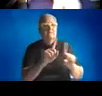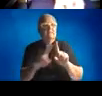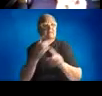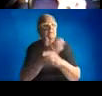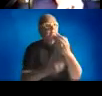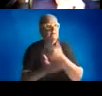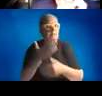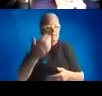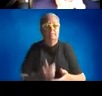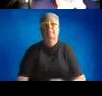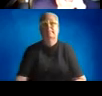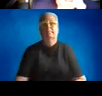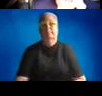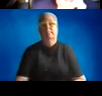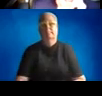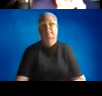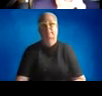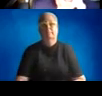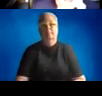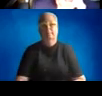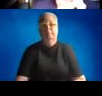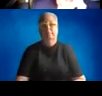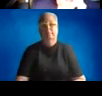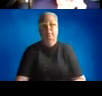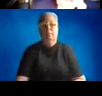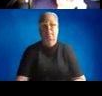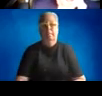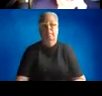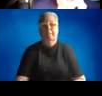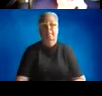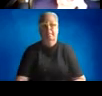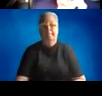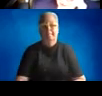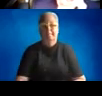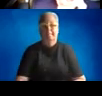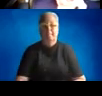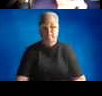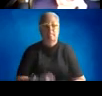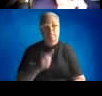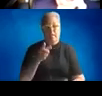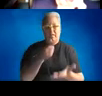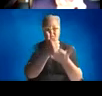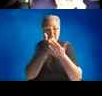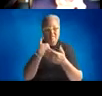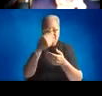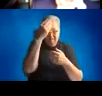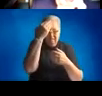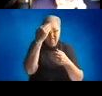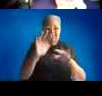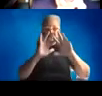Terry. So people can recognize what a sizable proportion of disabled people in the world and support them as such.